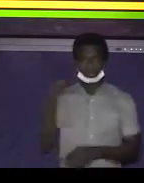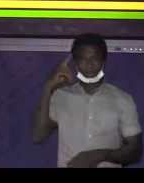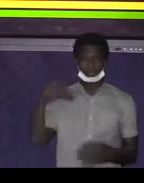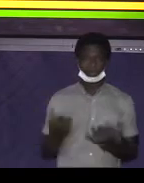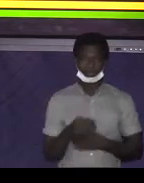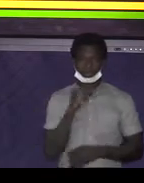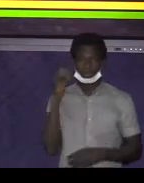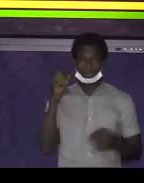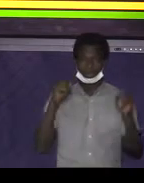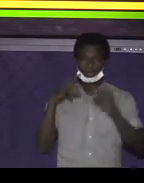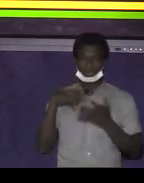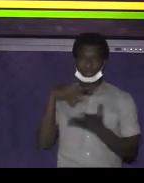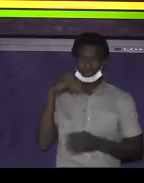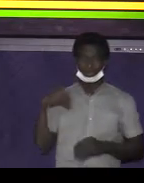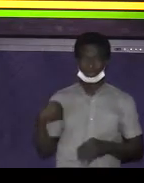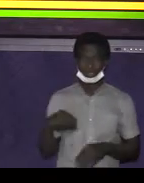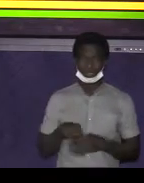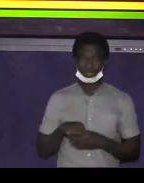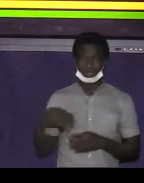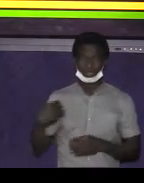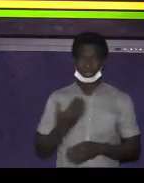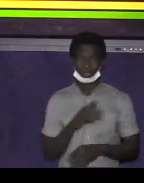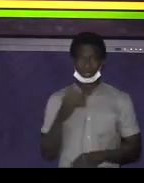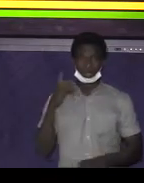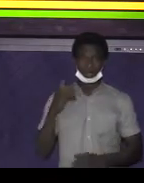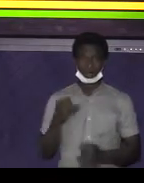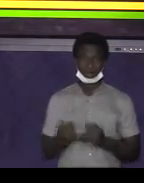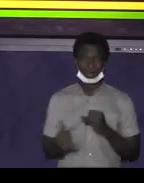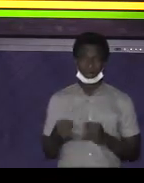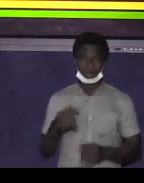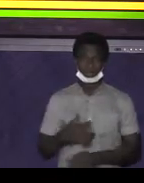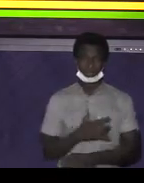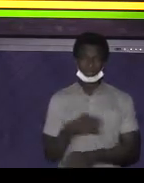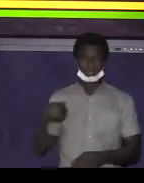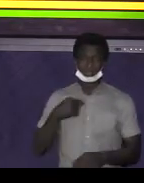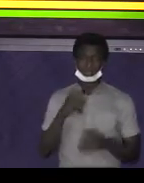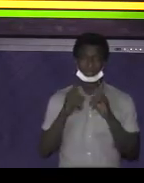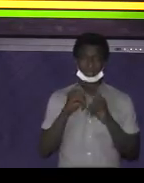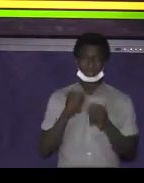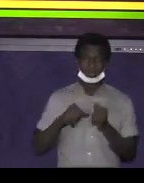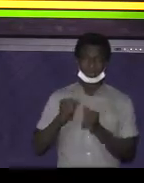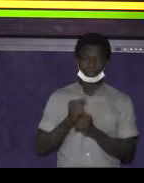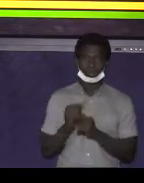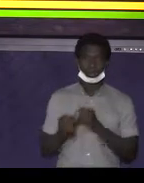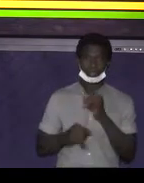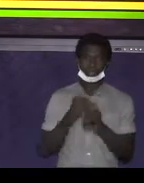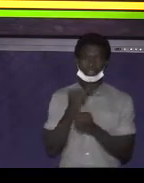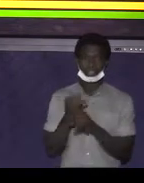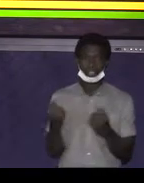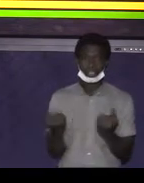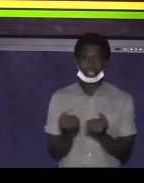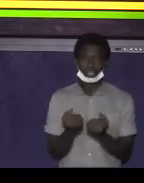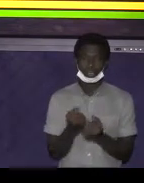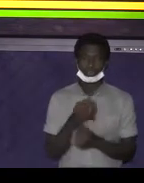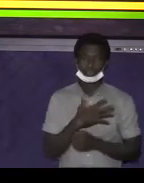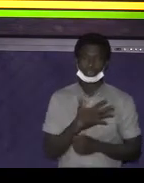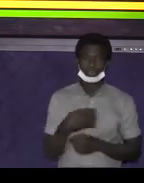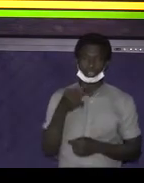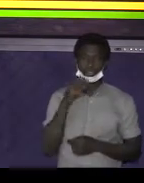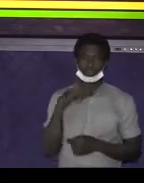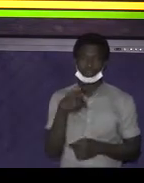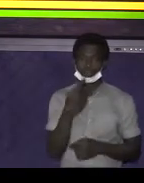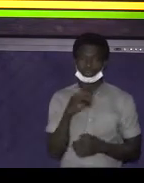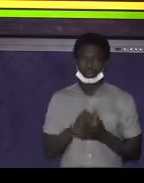for today is social studies. In our last lesson, we talked about international conflict, and you were told that